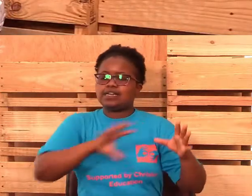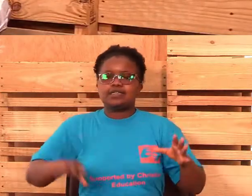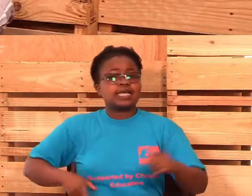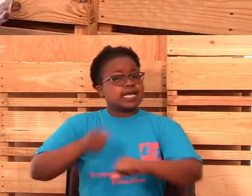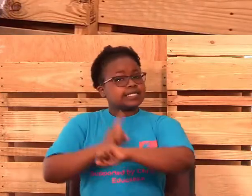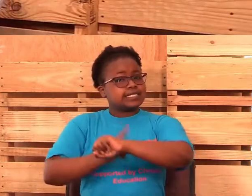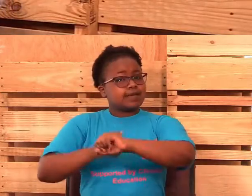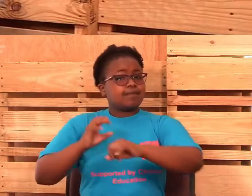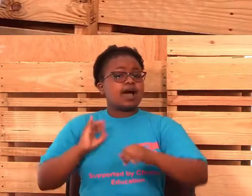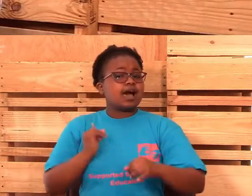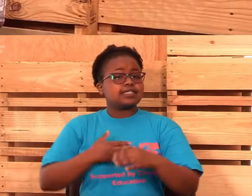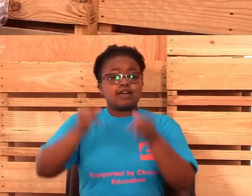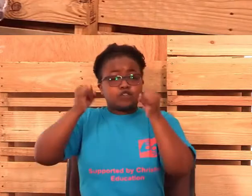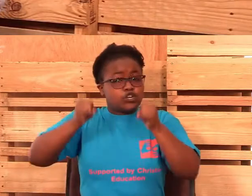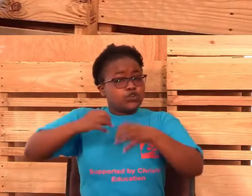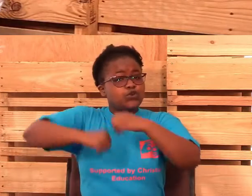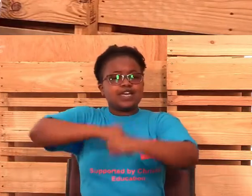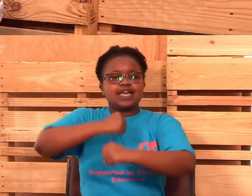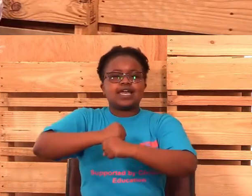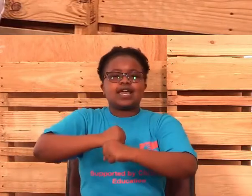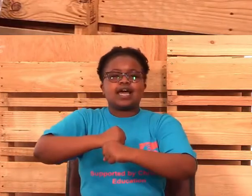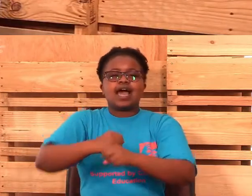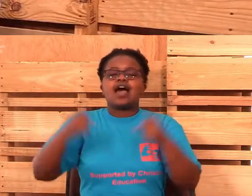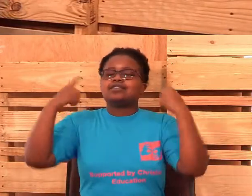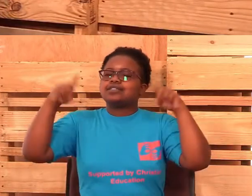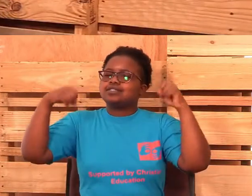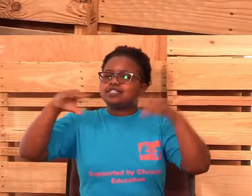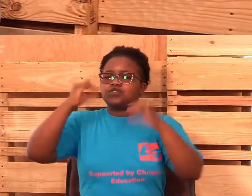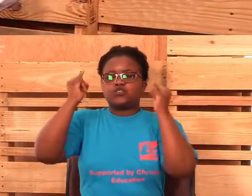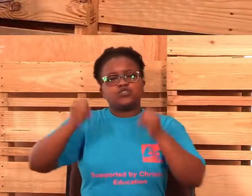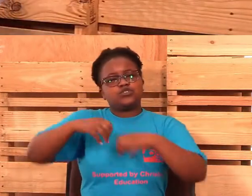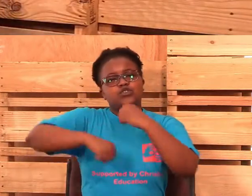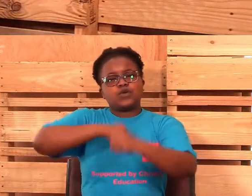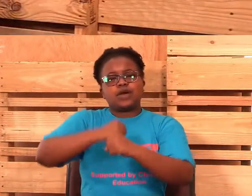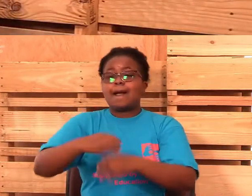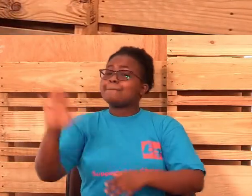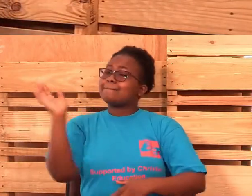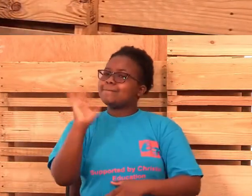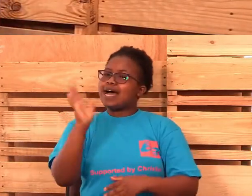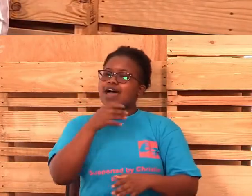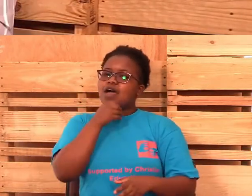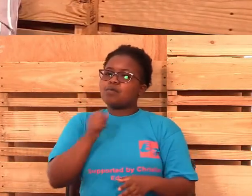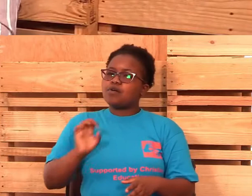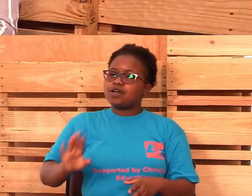year, we wish you a prosperous, blessed New Year's. Bye, boys and